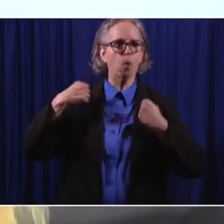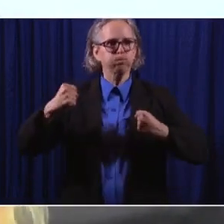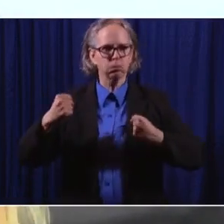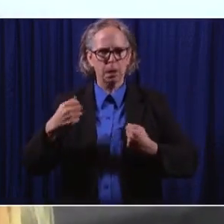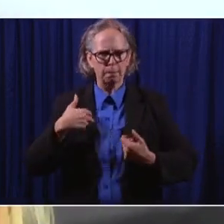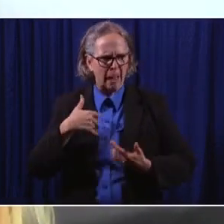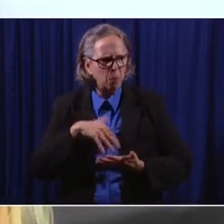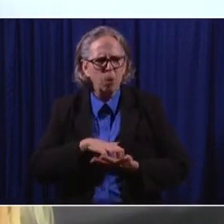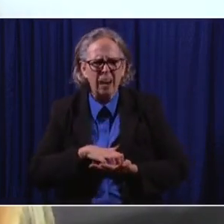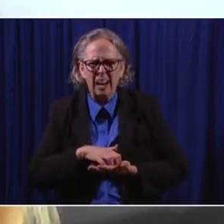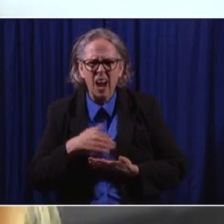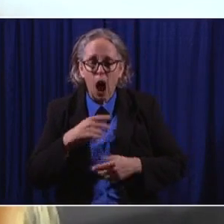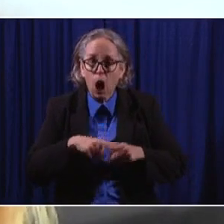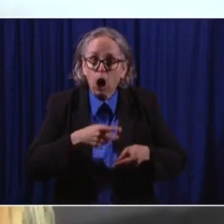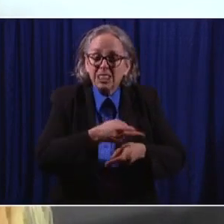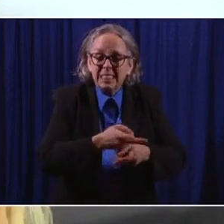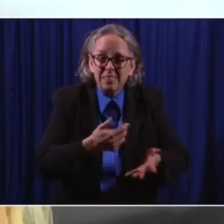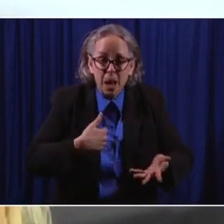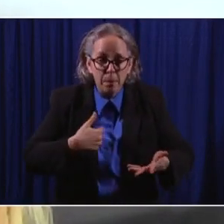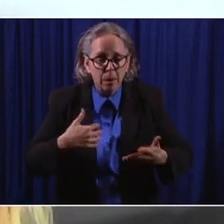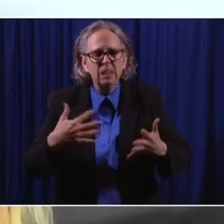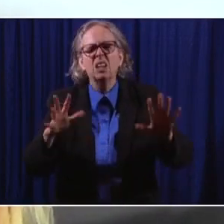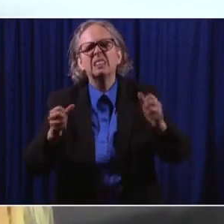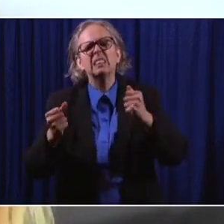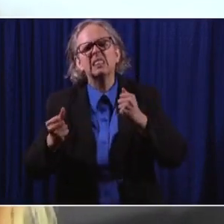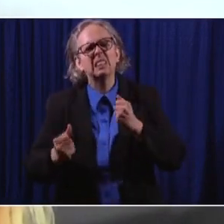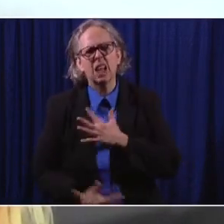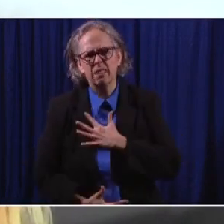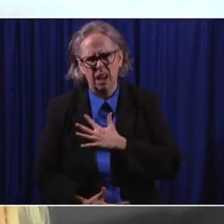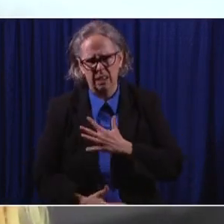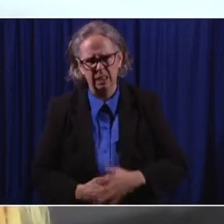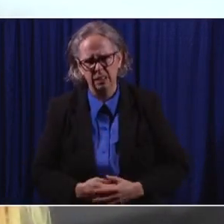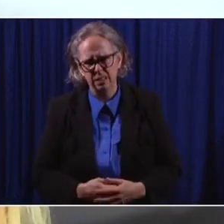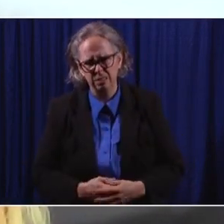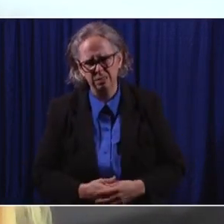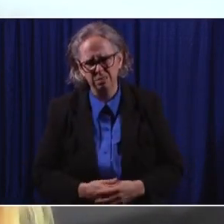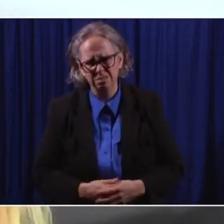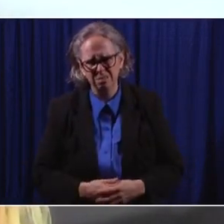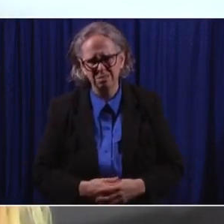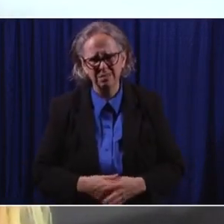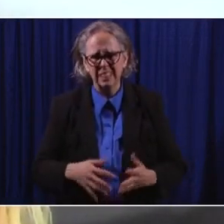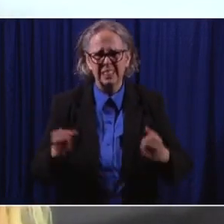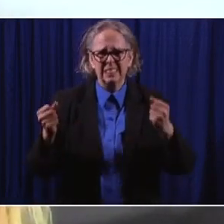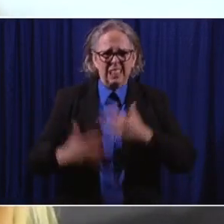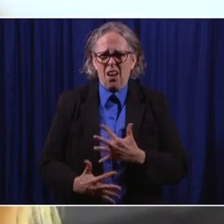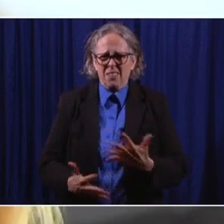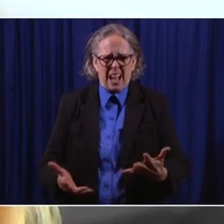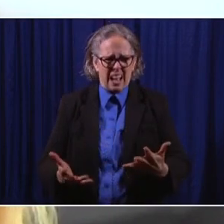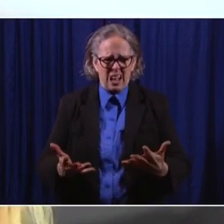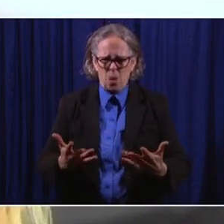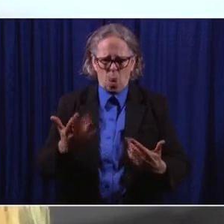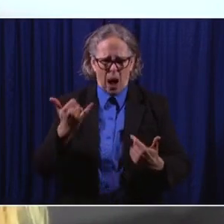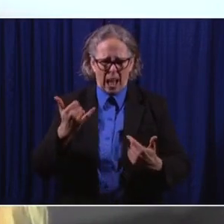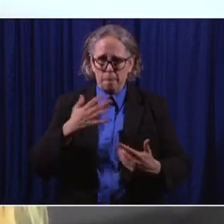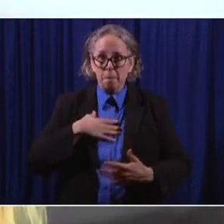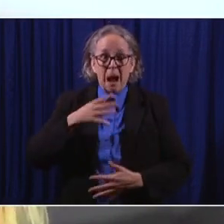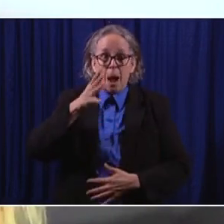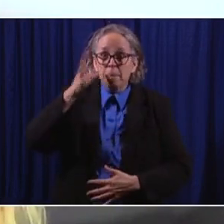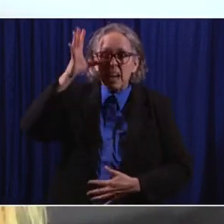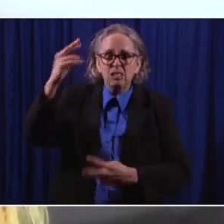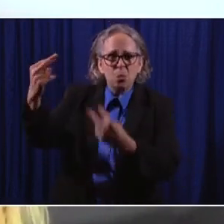them. And that was terrifying. That was scary. Scary to know that my parents were terrified that they were going to lose a daughter at a